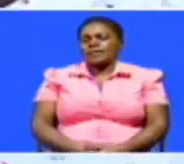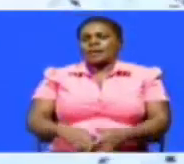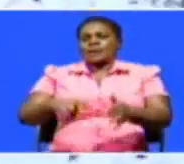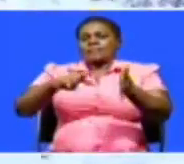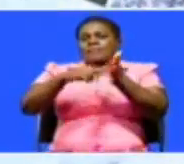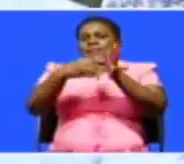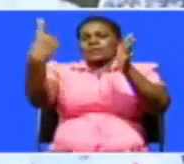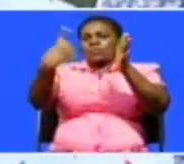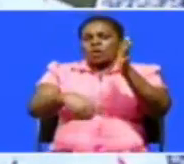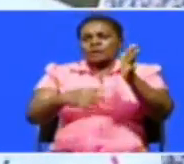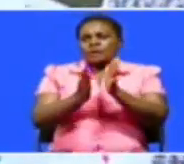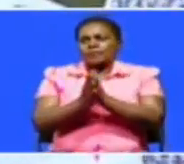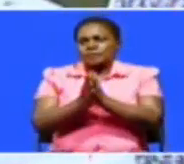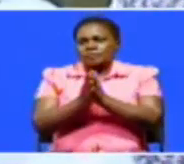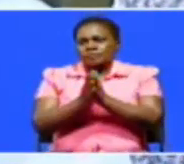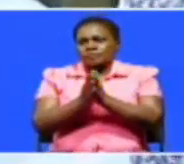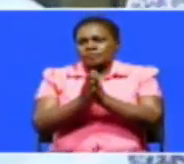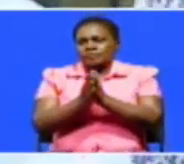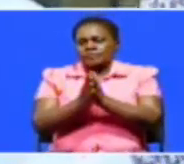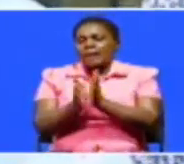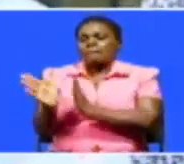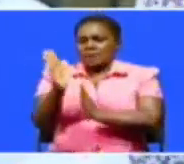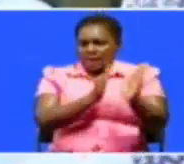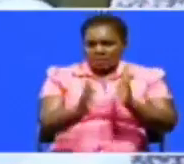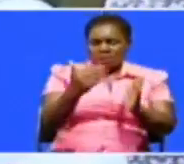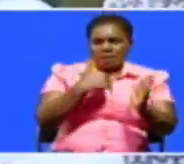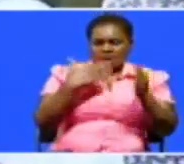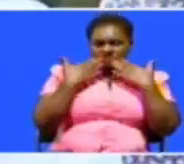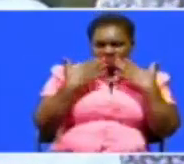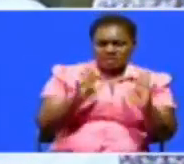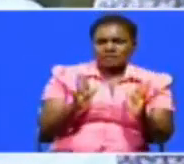Therefore, in addition to the measures that we have already